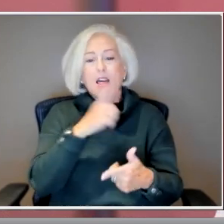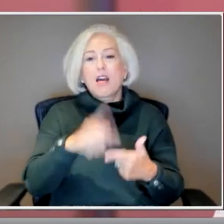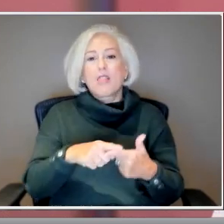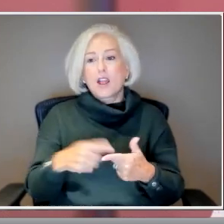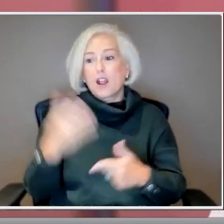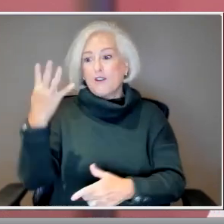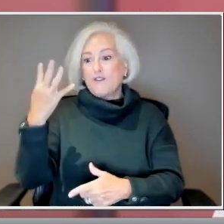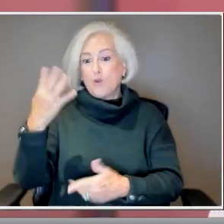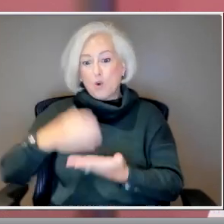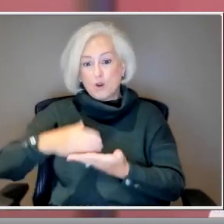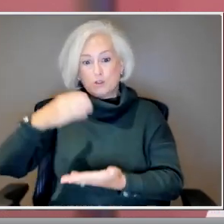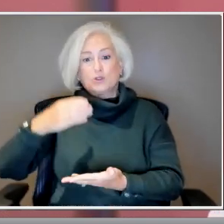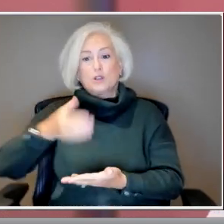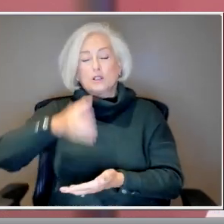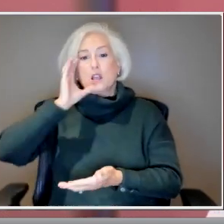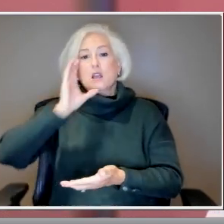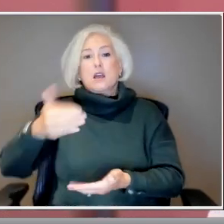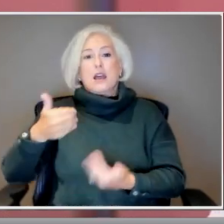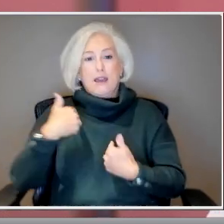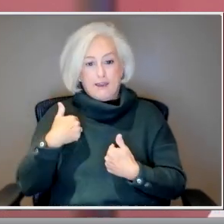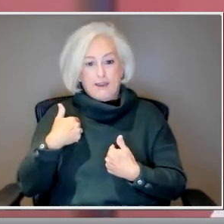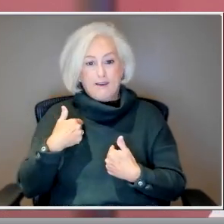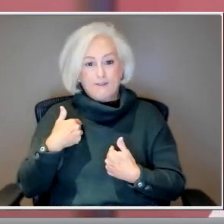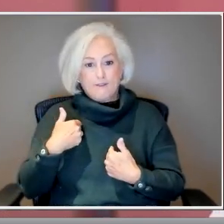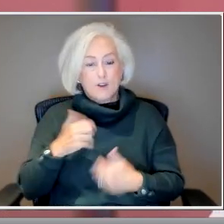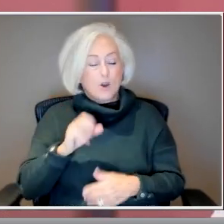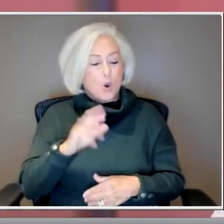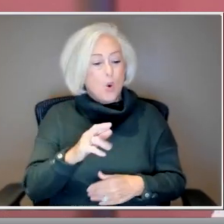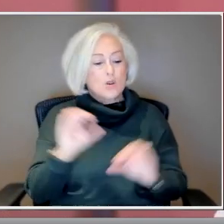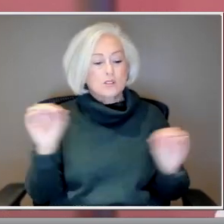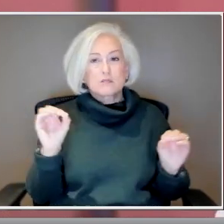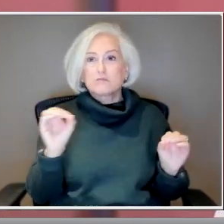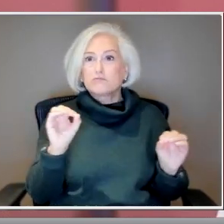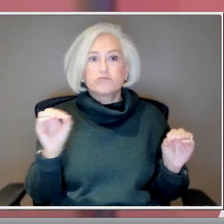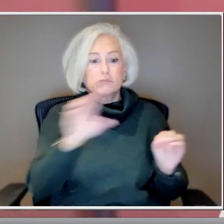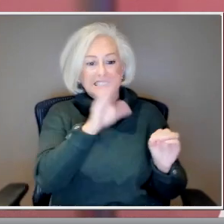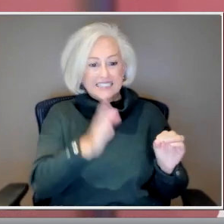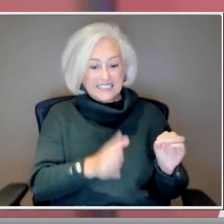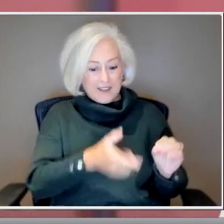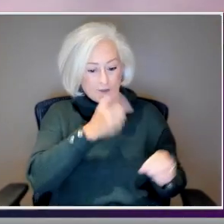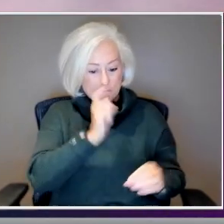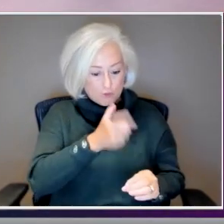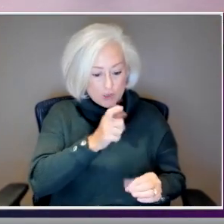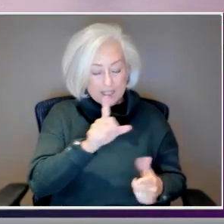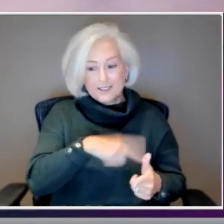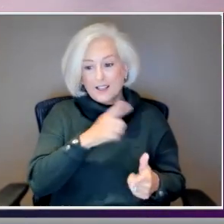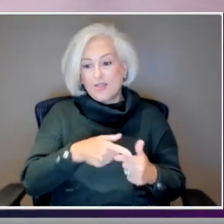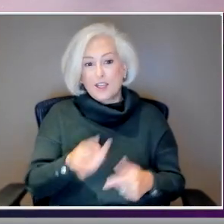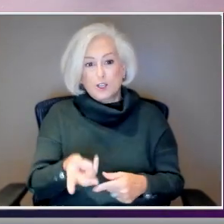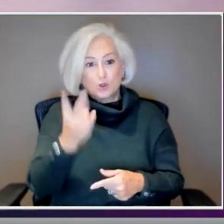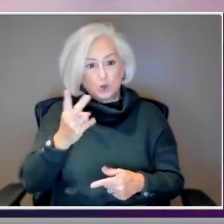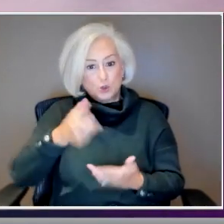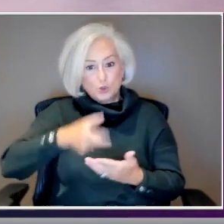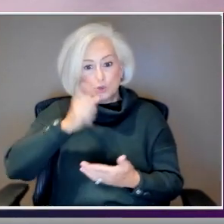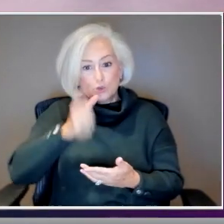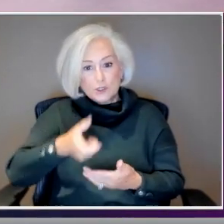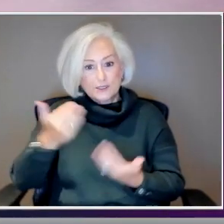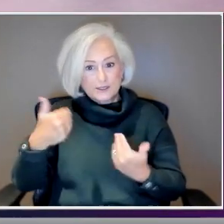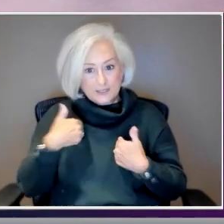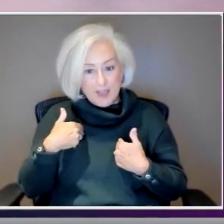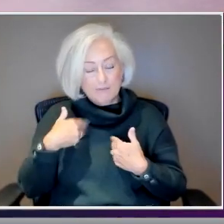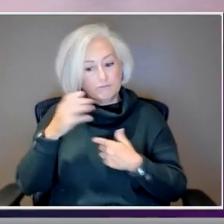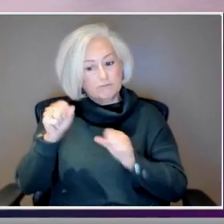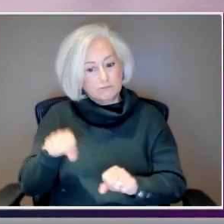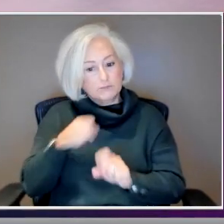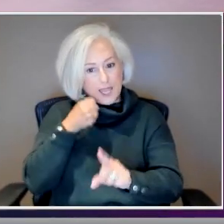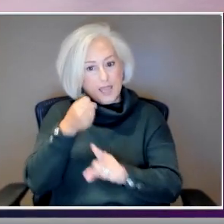heart, or somebody that doesn't drink at all and then has 2 drinks, they could also get it. And Dr. Stanojevich, there are other factors that can